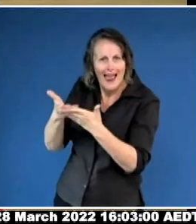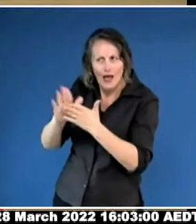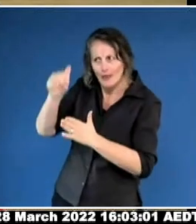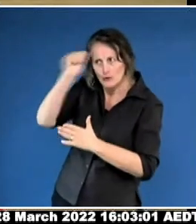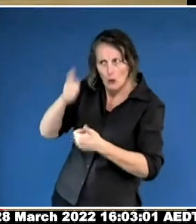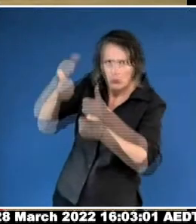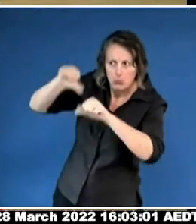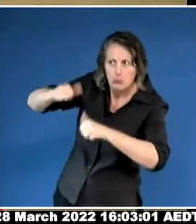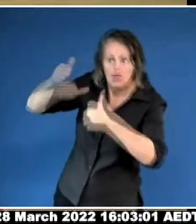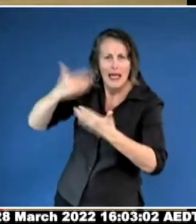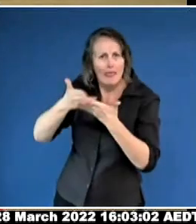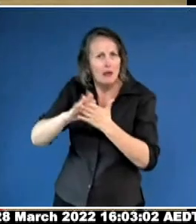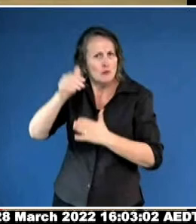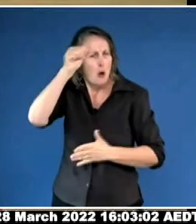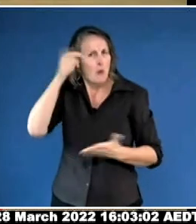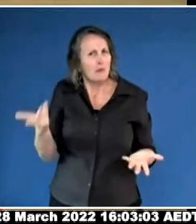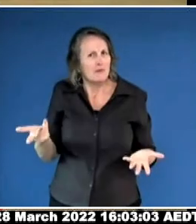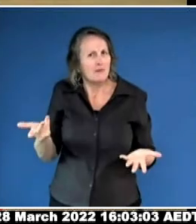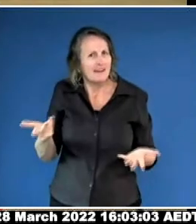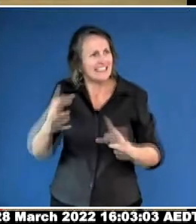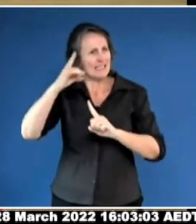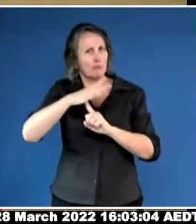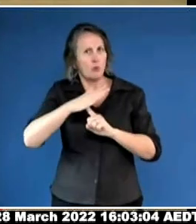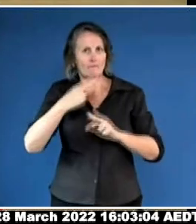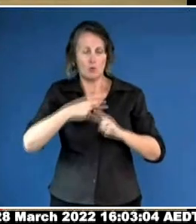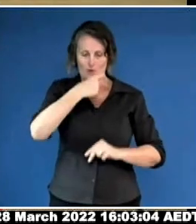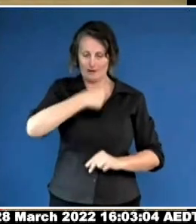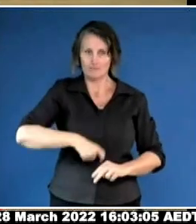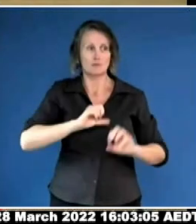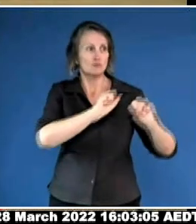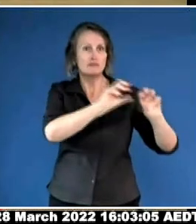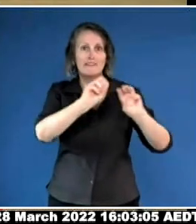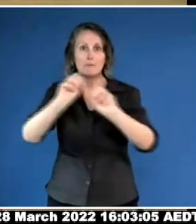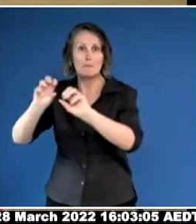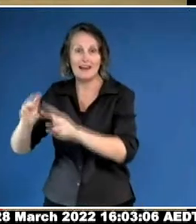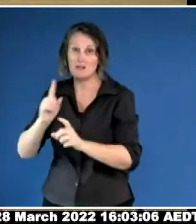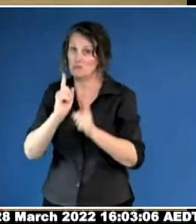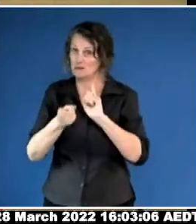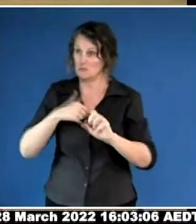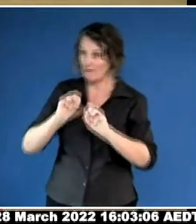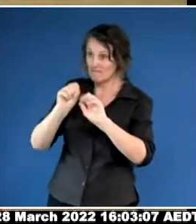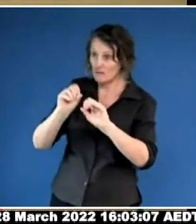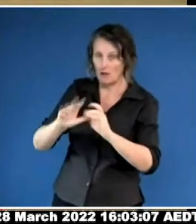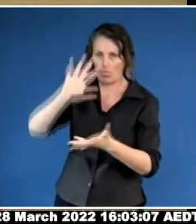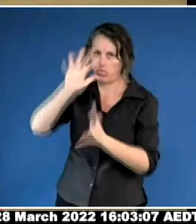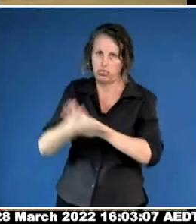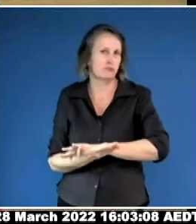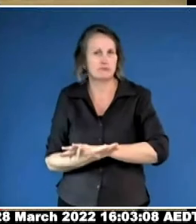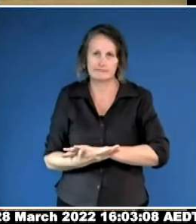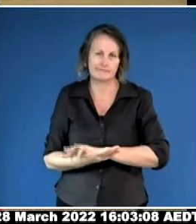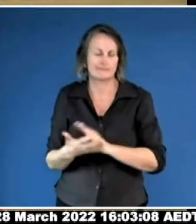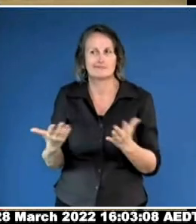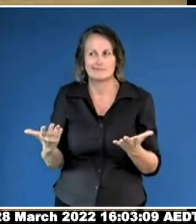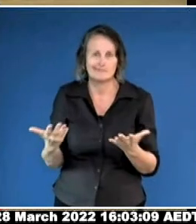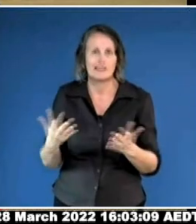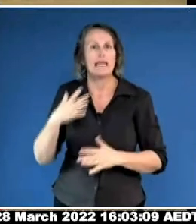of their clients. Providing critical feedback to the providers can go terribly wrong. It is important to know how to provide